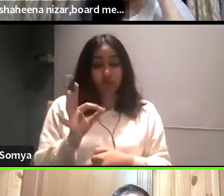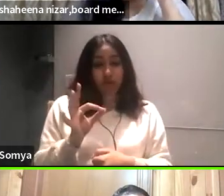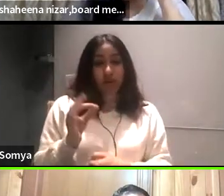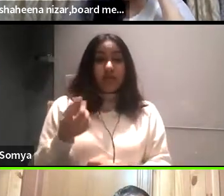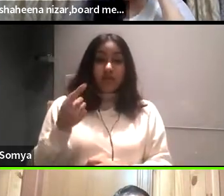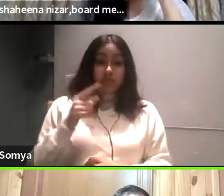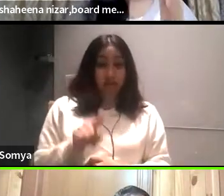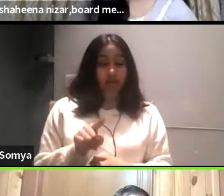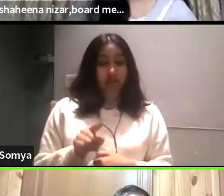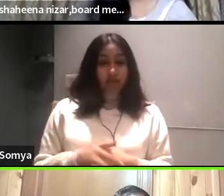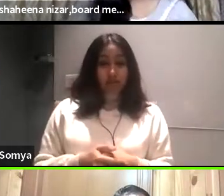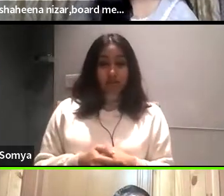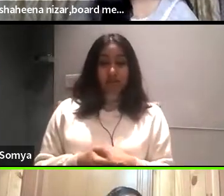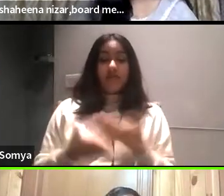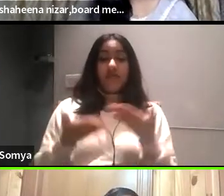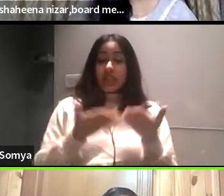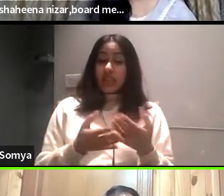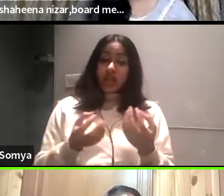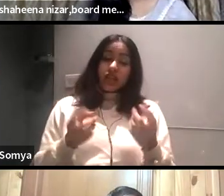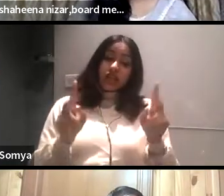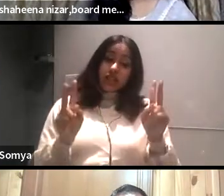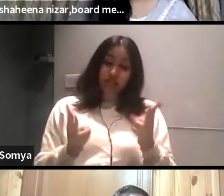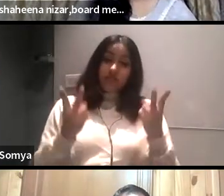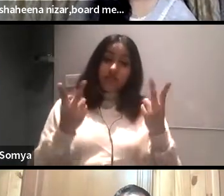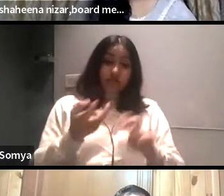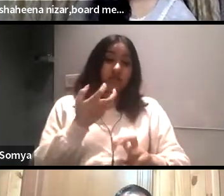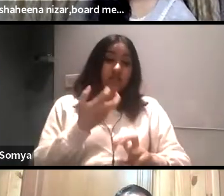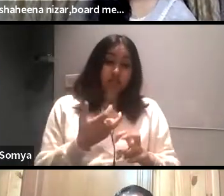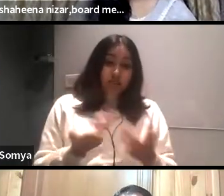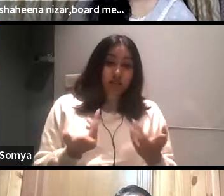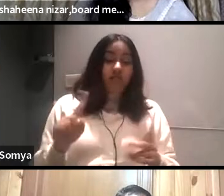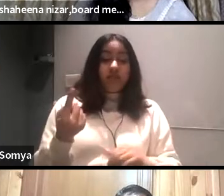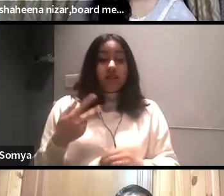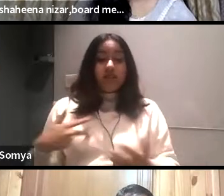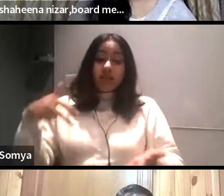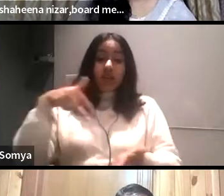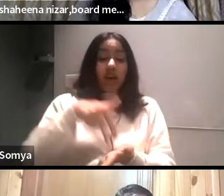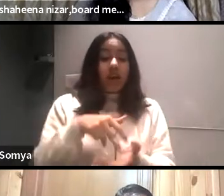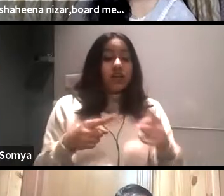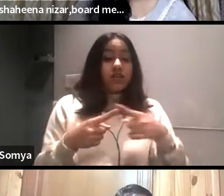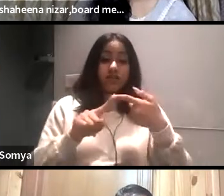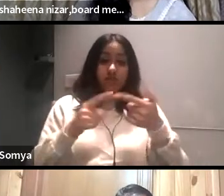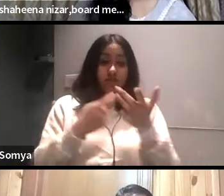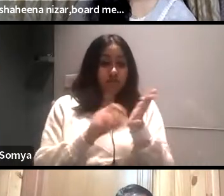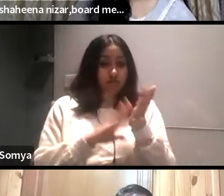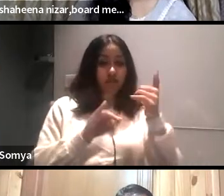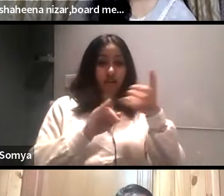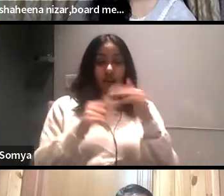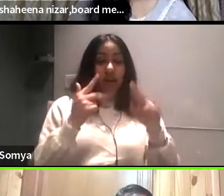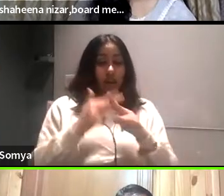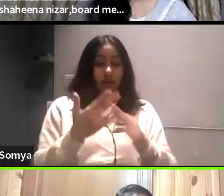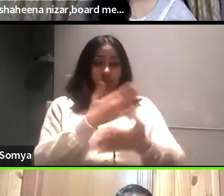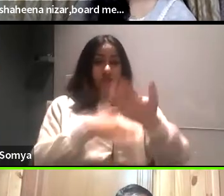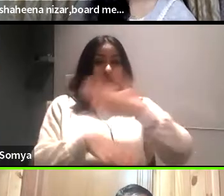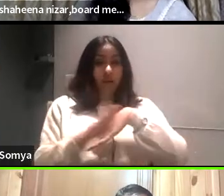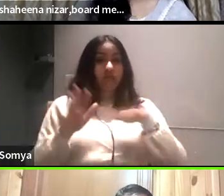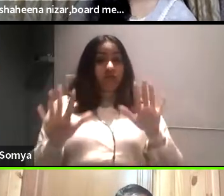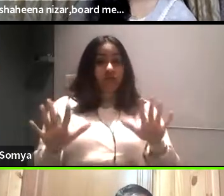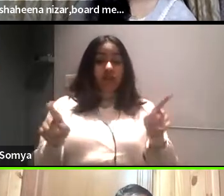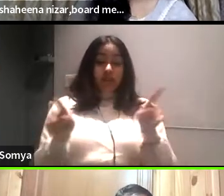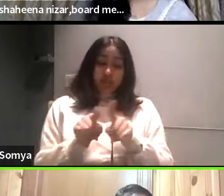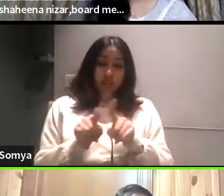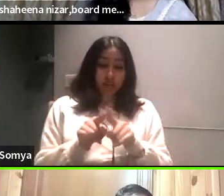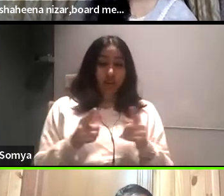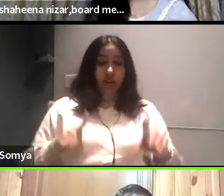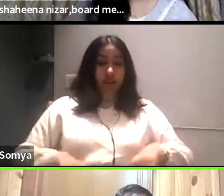So it was extremely difficult for all of us to come to terms with the disability that we were encountering